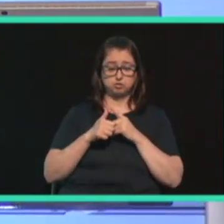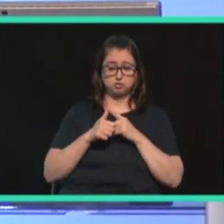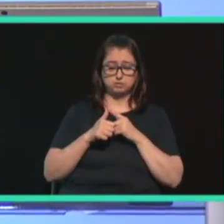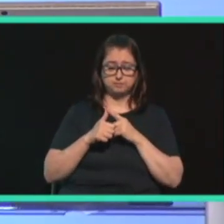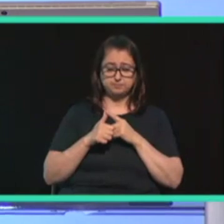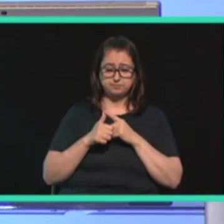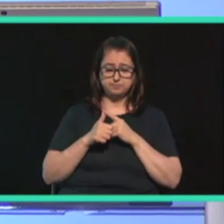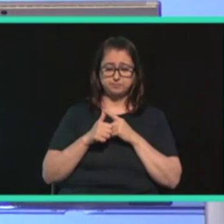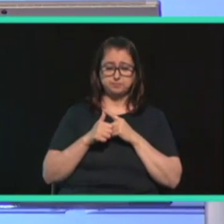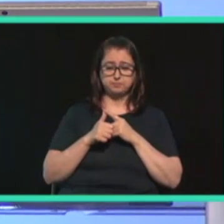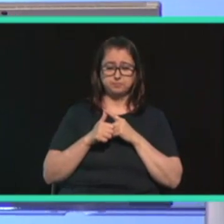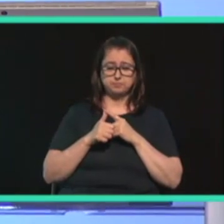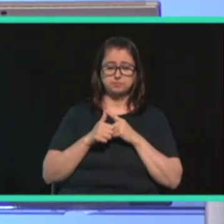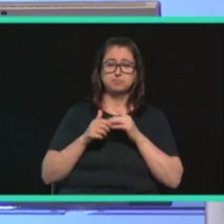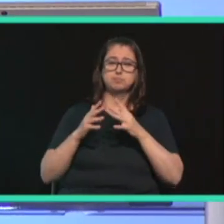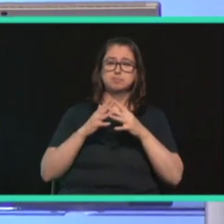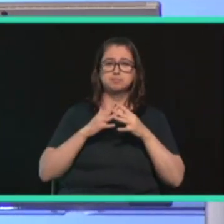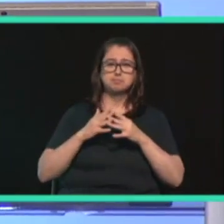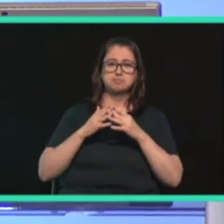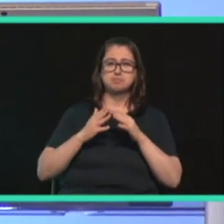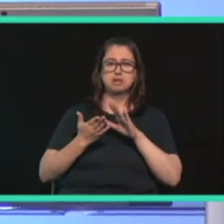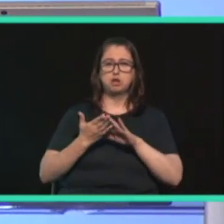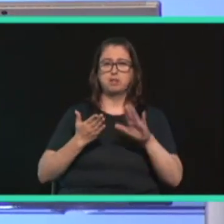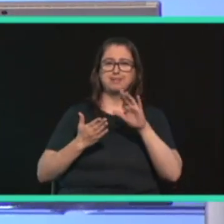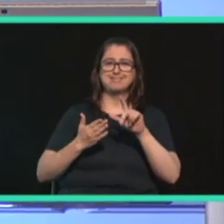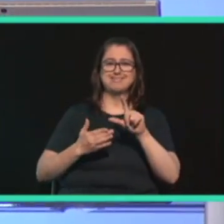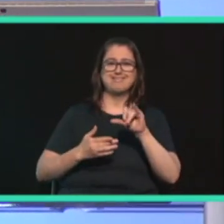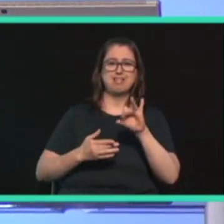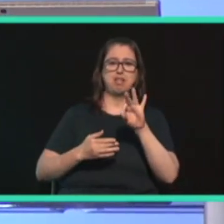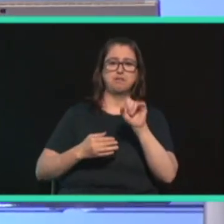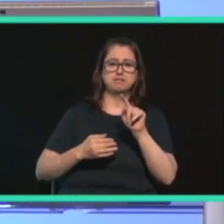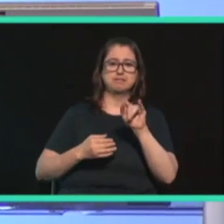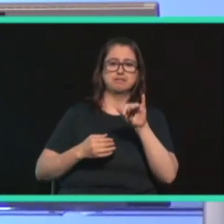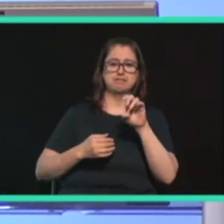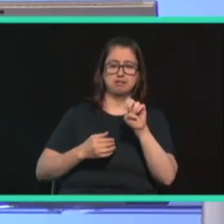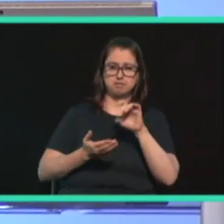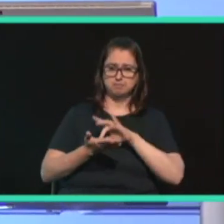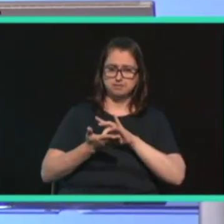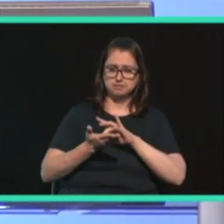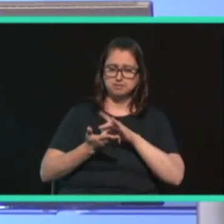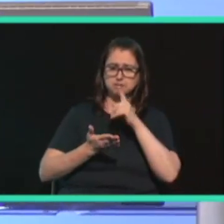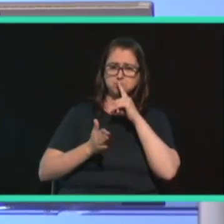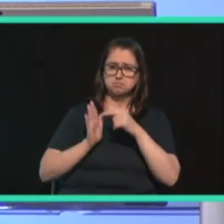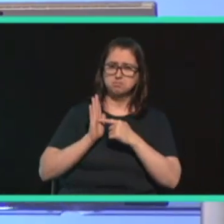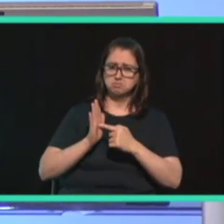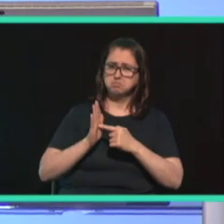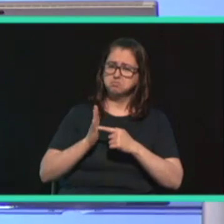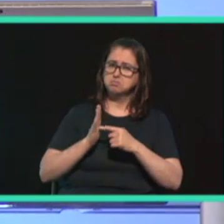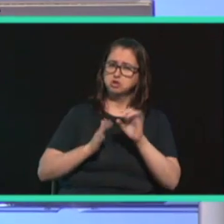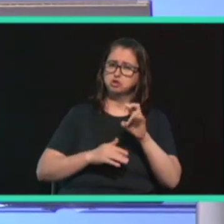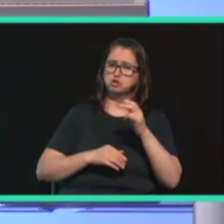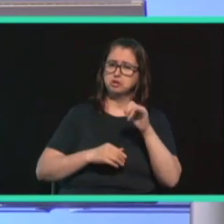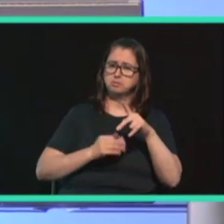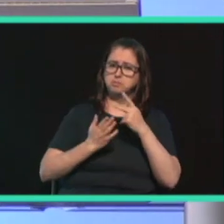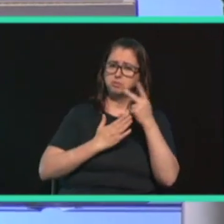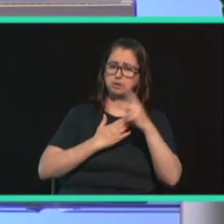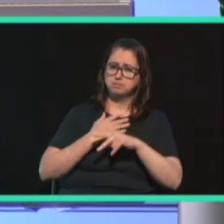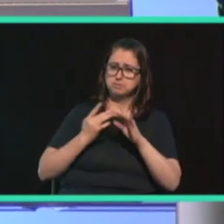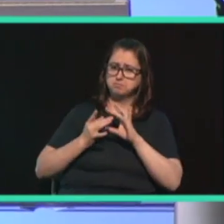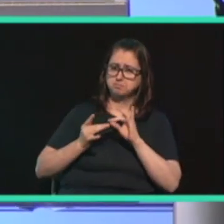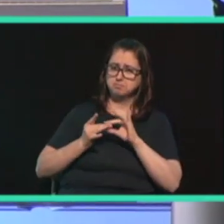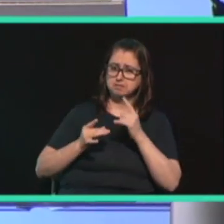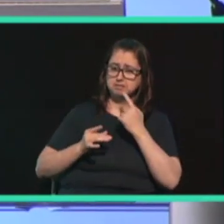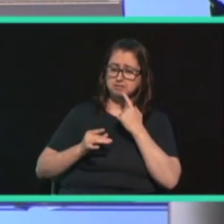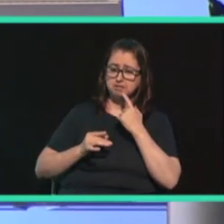American College of Lifestyle Medicine actually had this to say about the CHIP program. The clinical